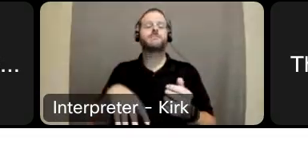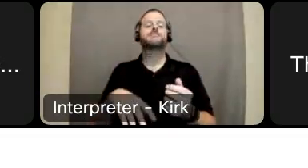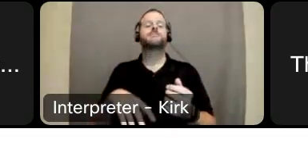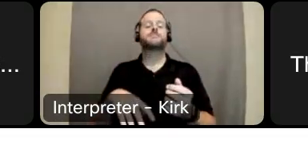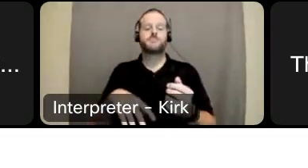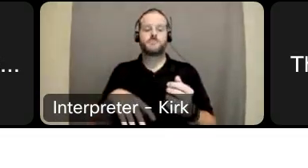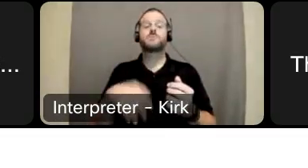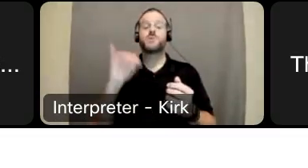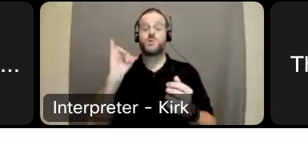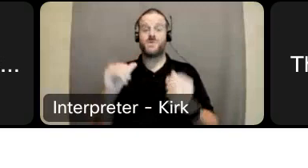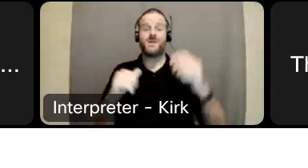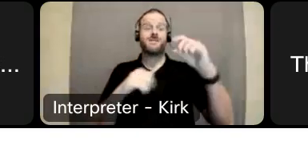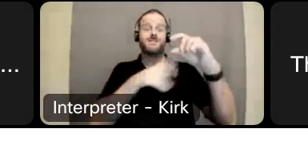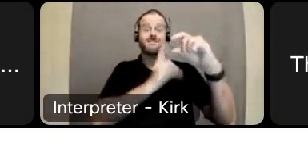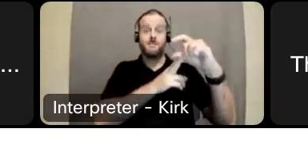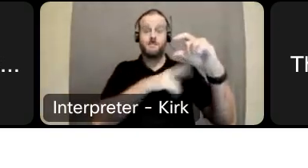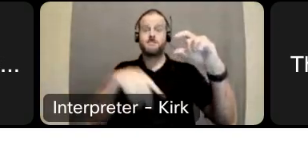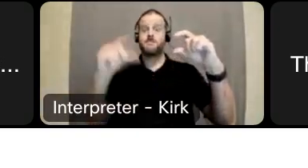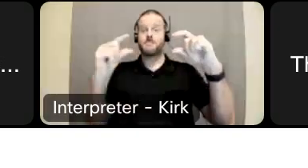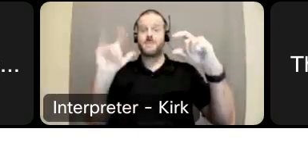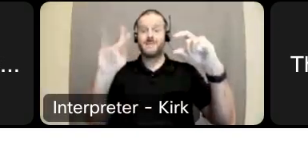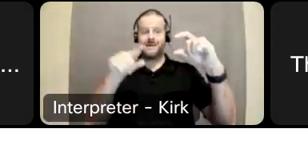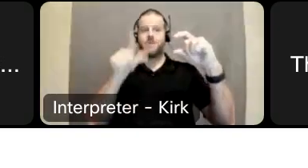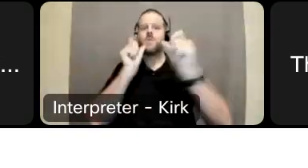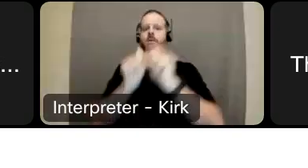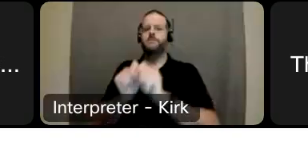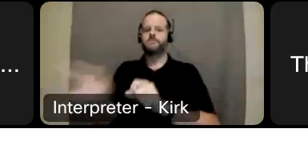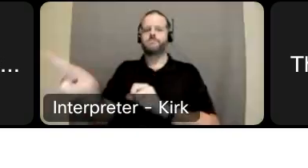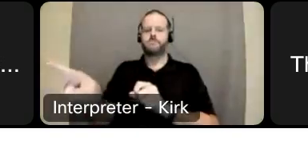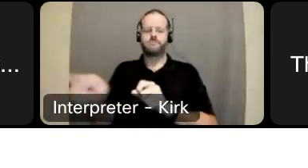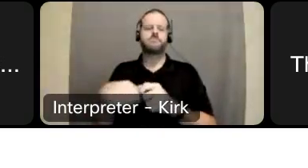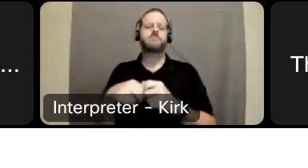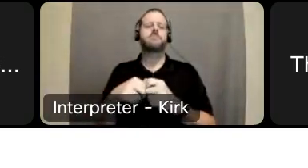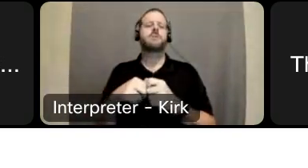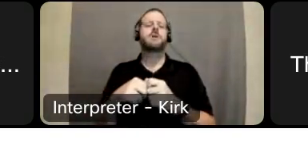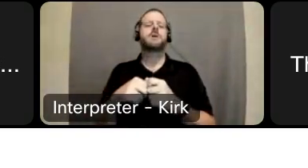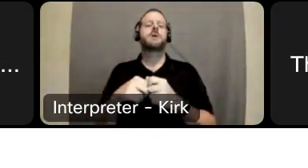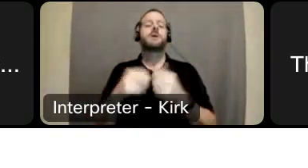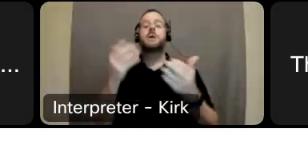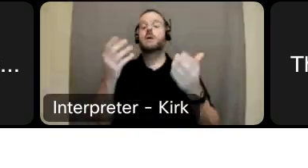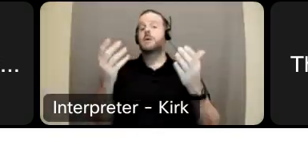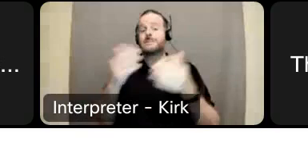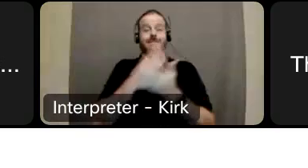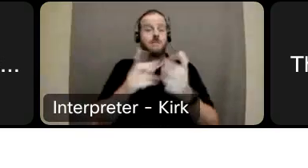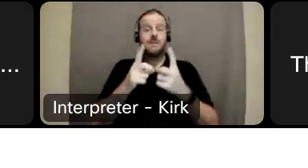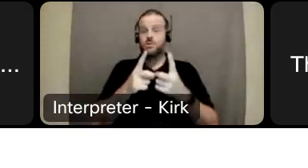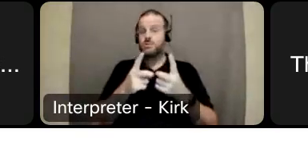distributes those links to individuals to complete the data survey. So in some districts, the lead may be the only person that's entering these data